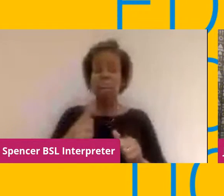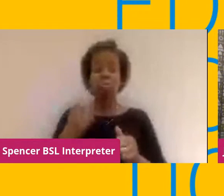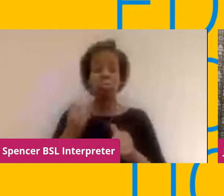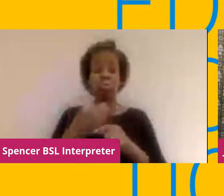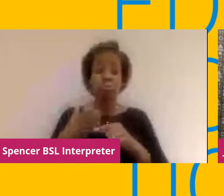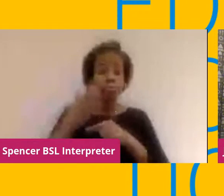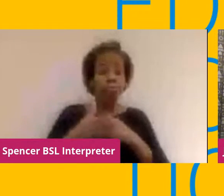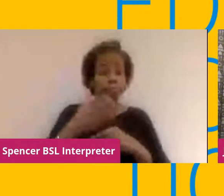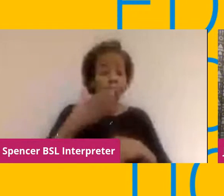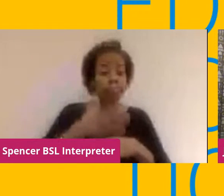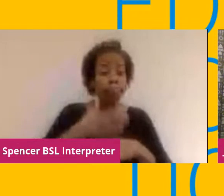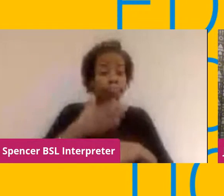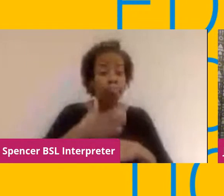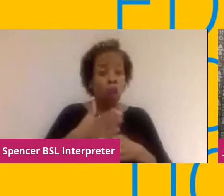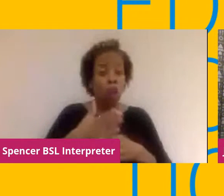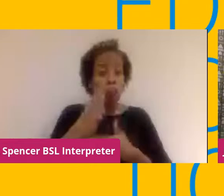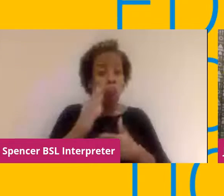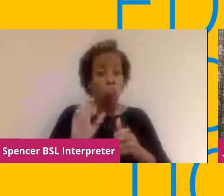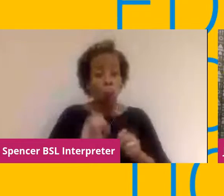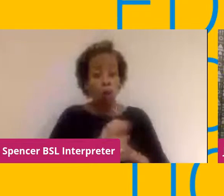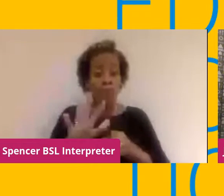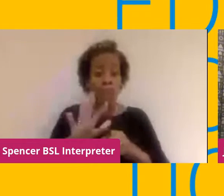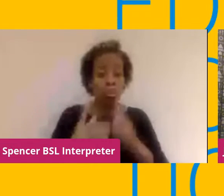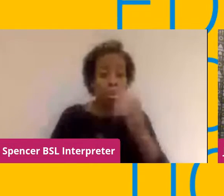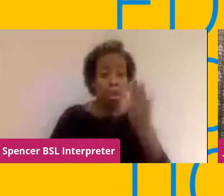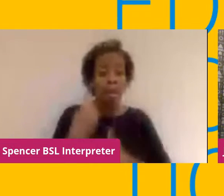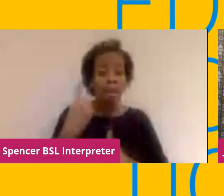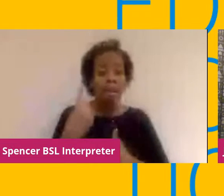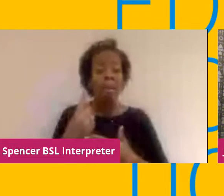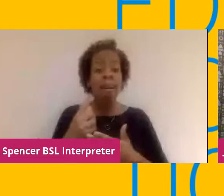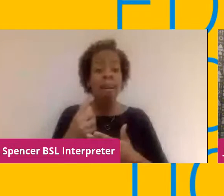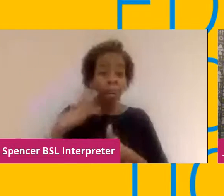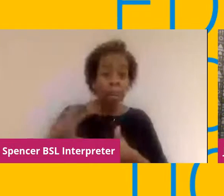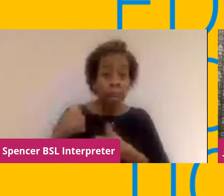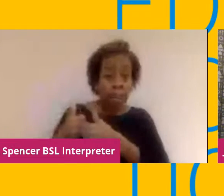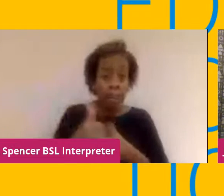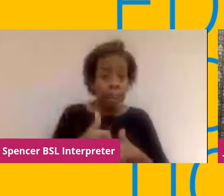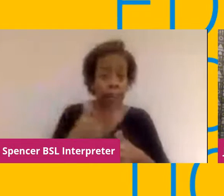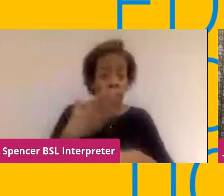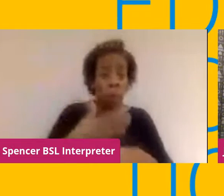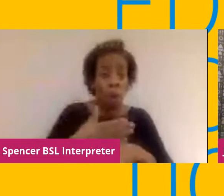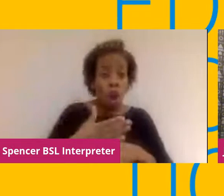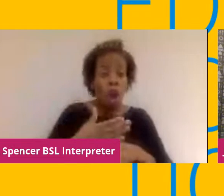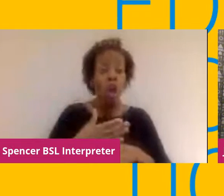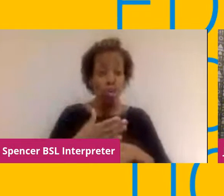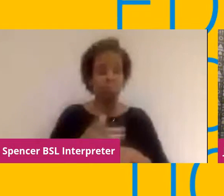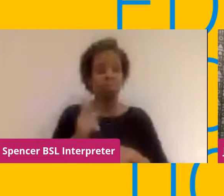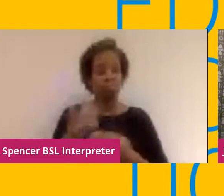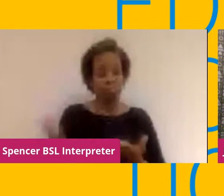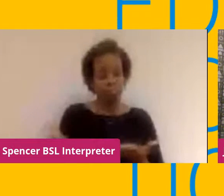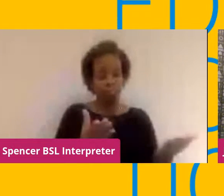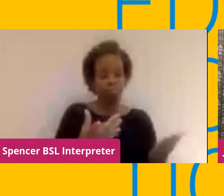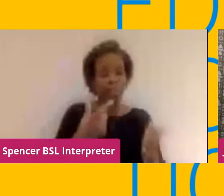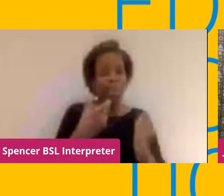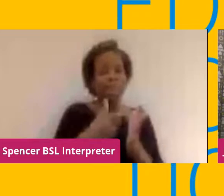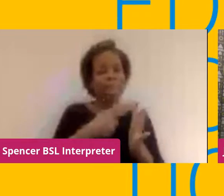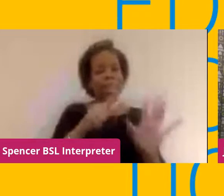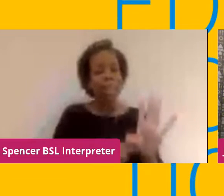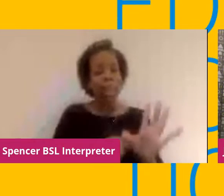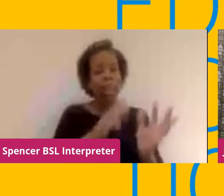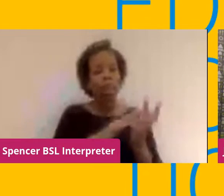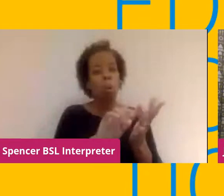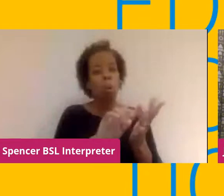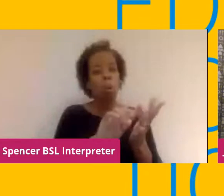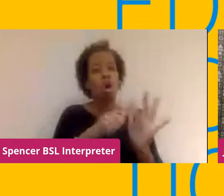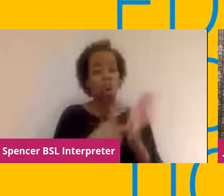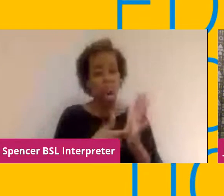by the whether or not there's a need for you to work at your institution or whether or not you can work remotely. And that should be the